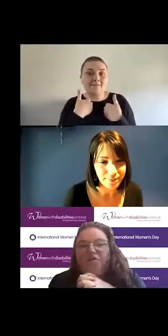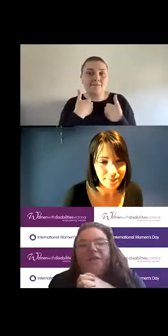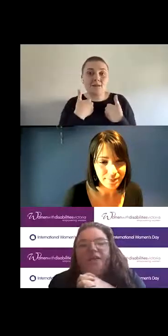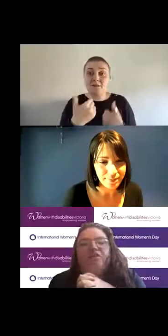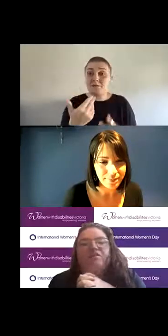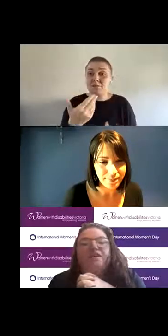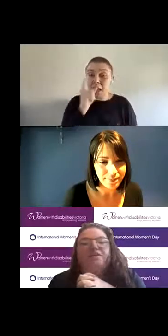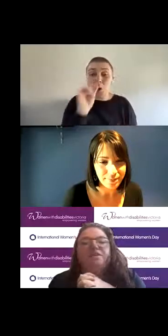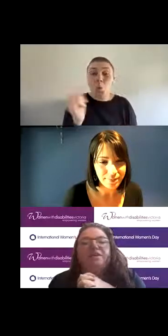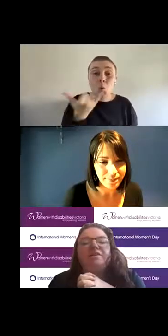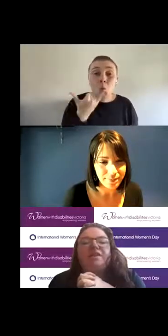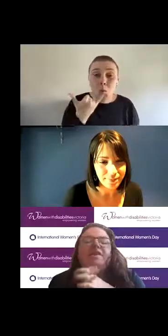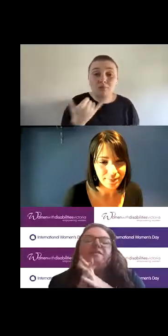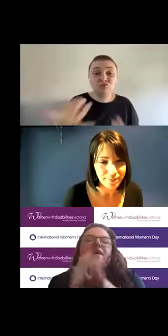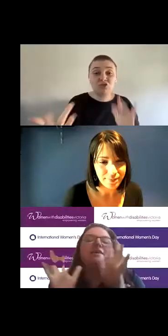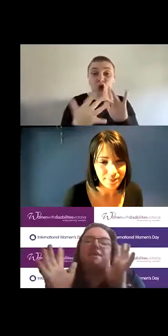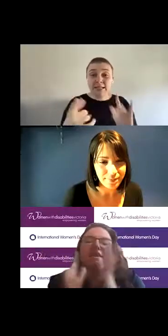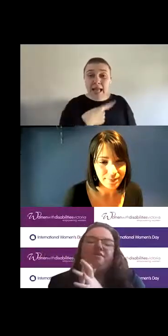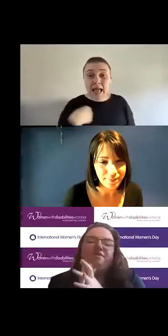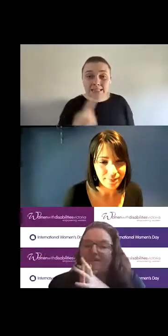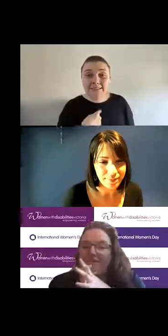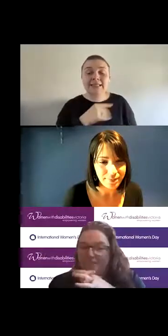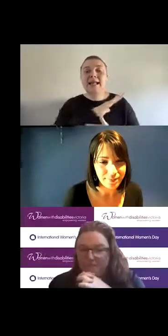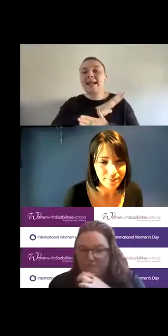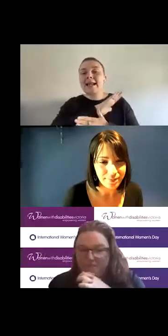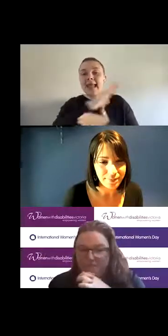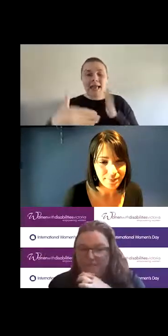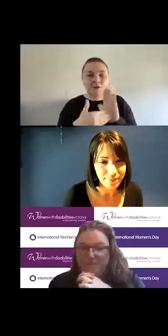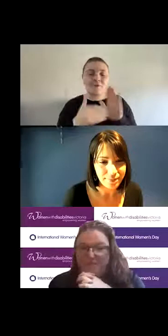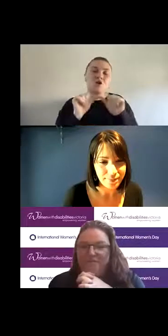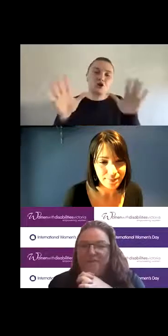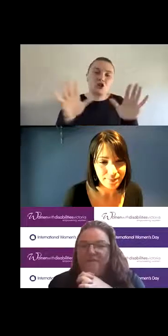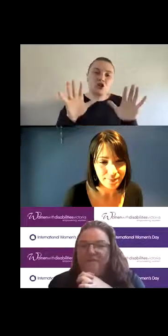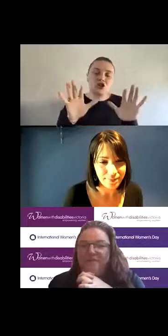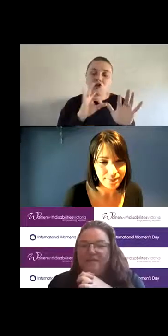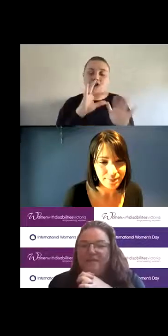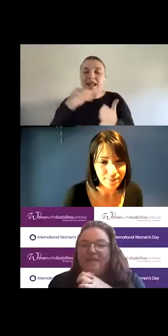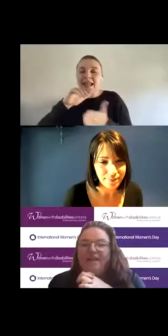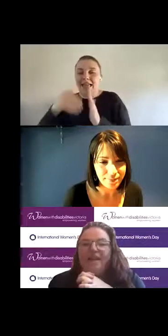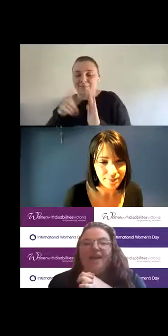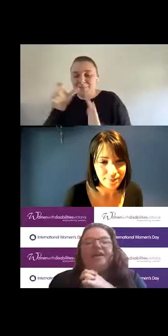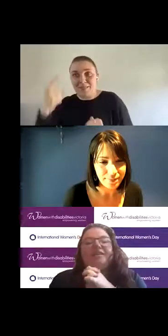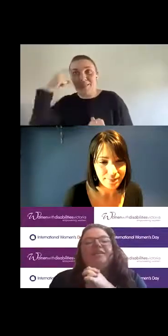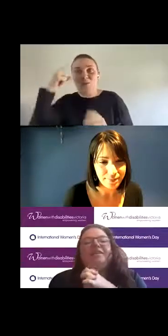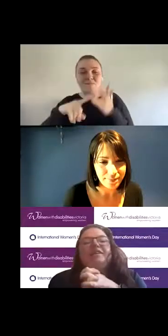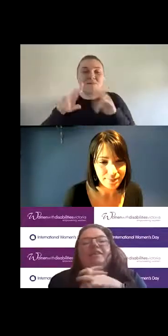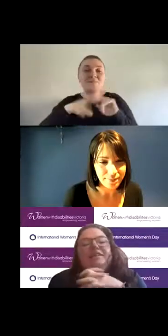call or be in contact with us. And the last and of course not the least person is the